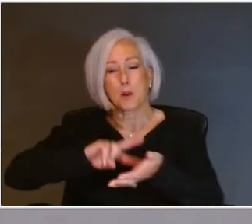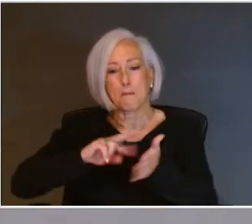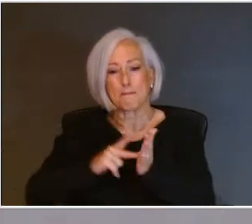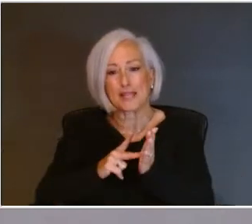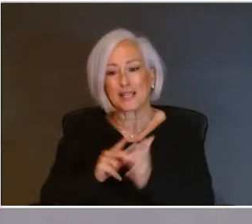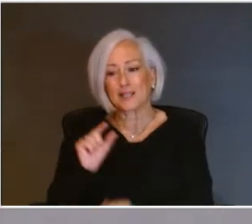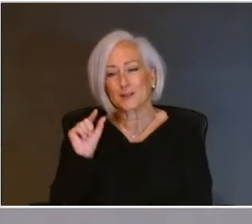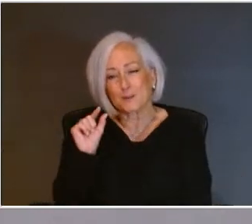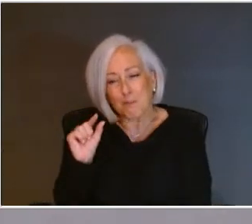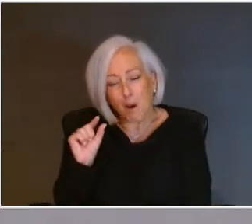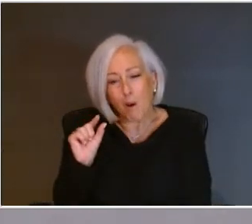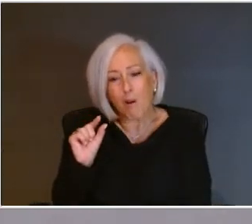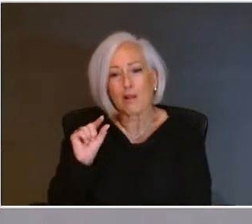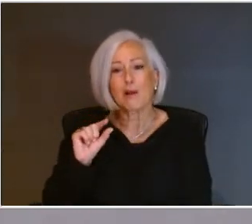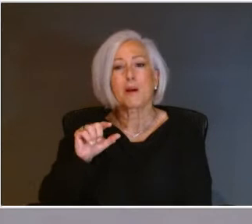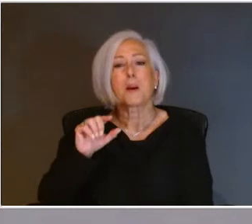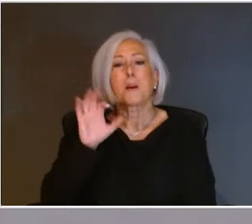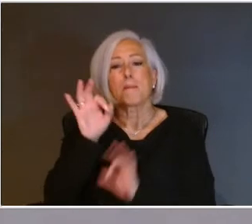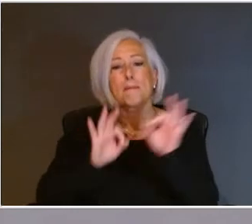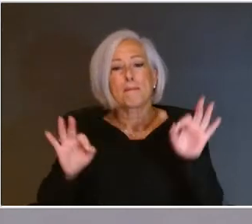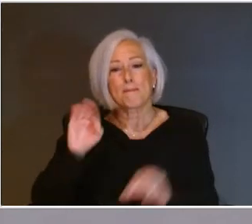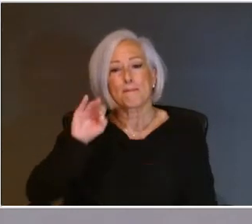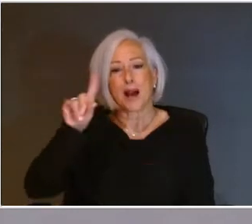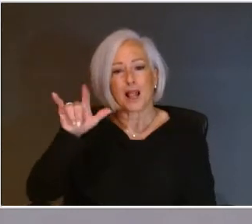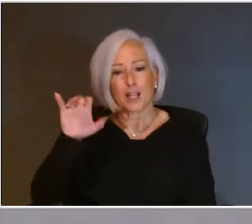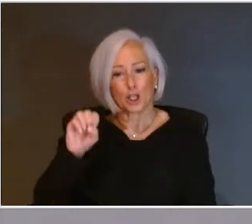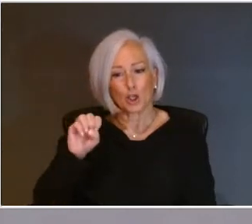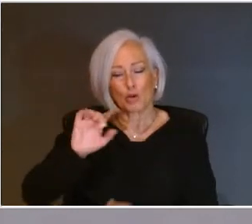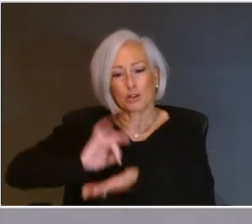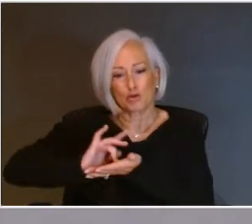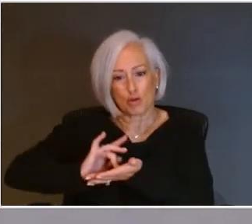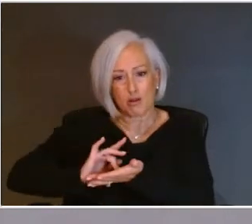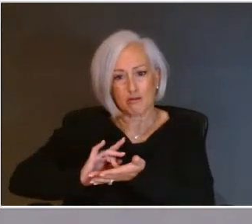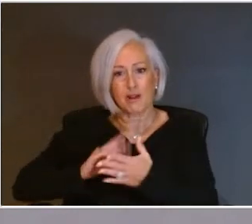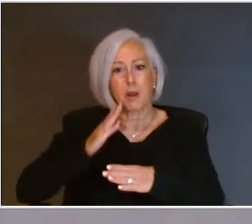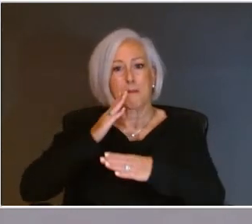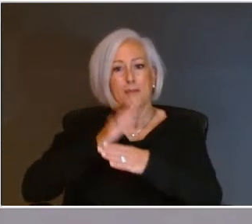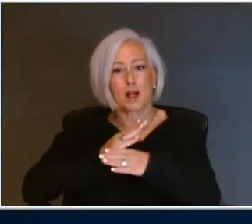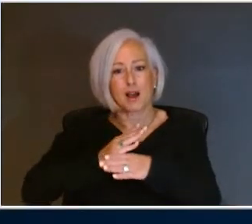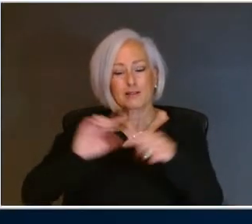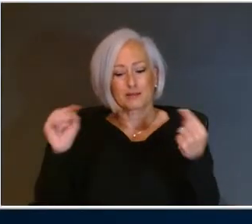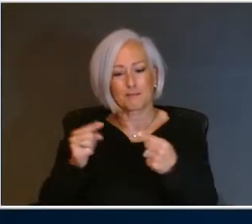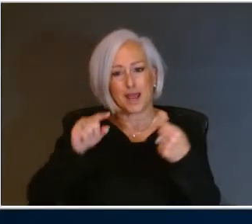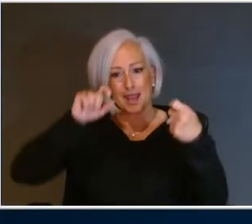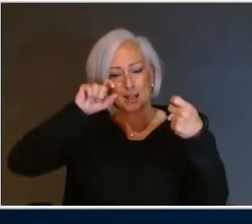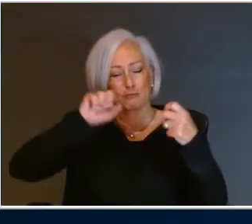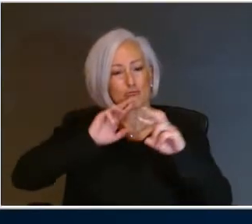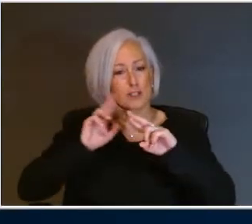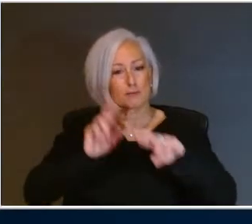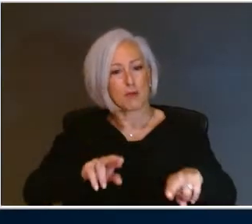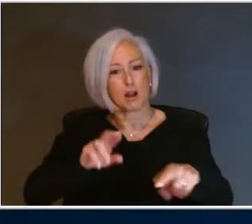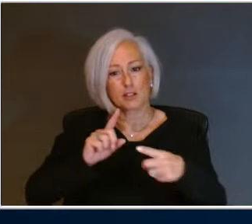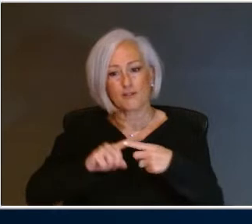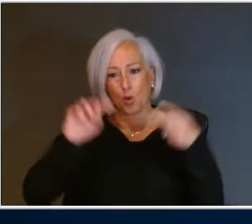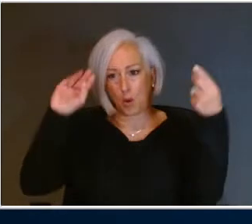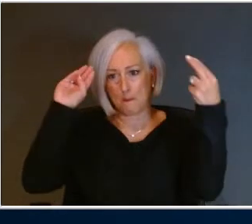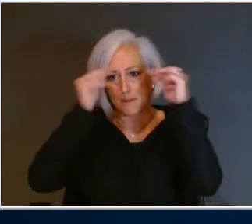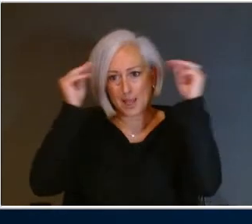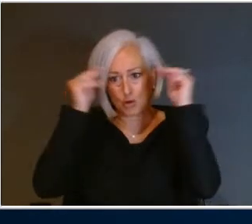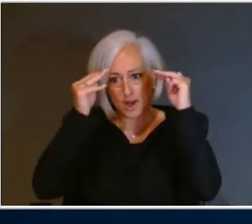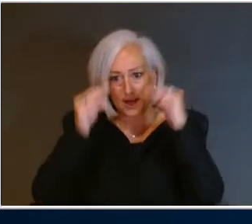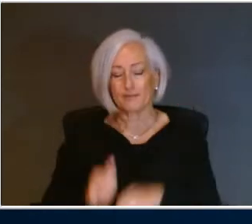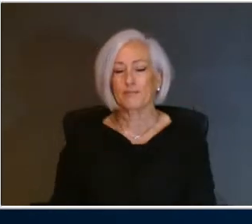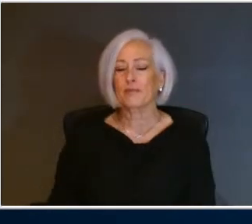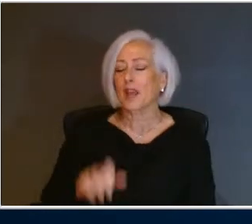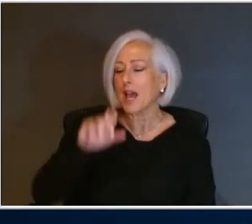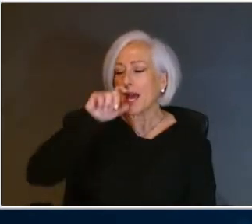those receptors, which blocks the pain cascade response for the migraine. So what's the benefit of the nasal spray over